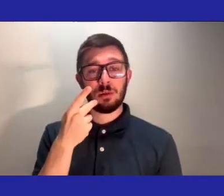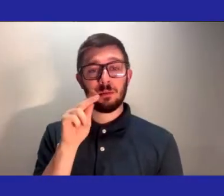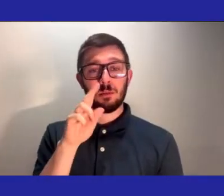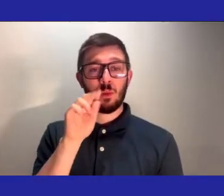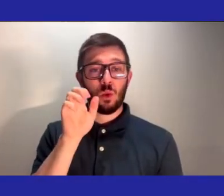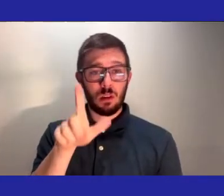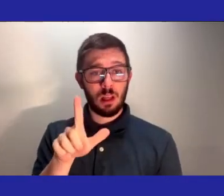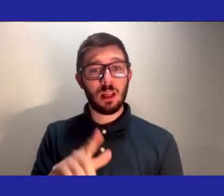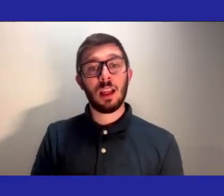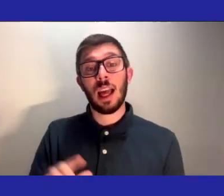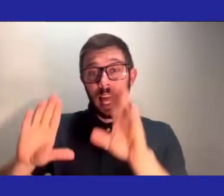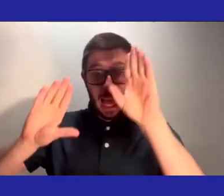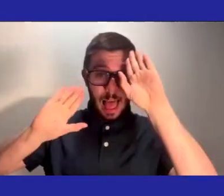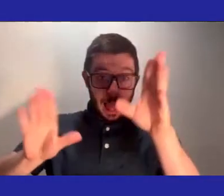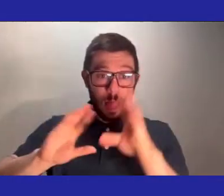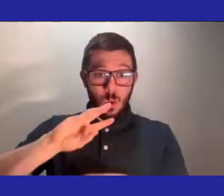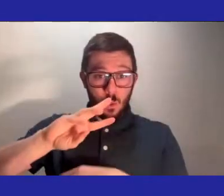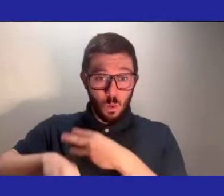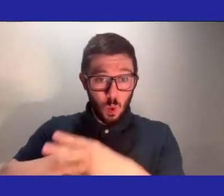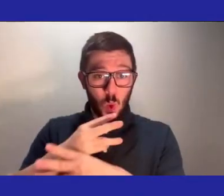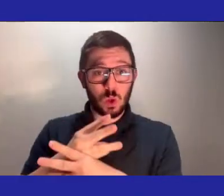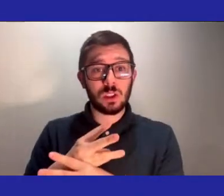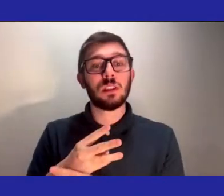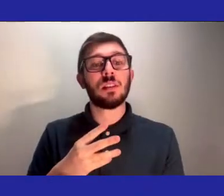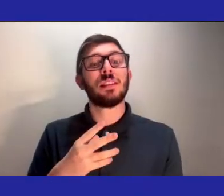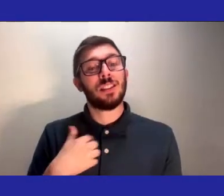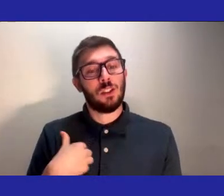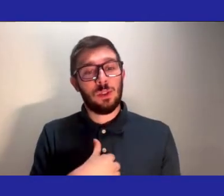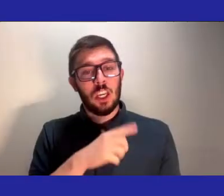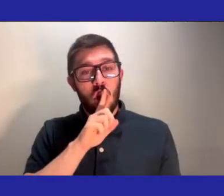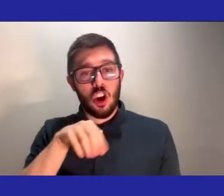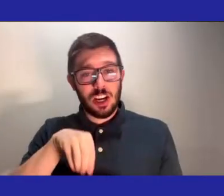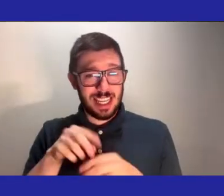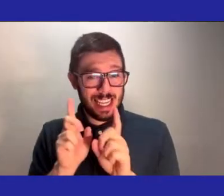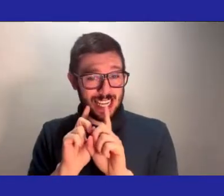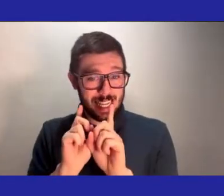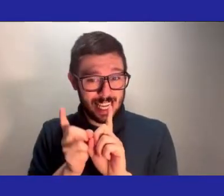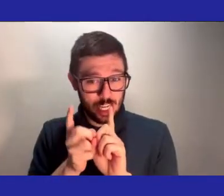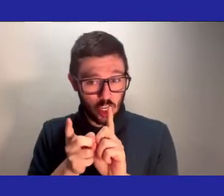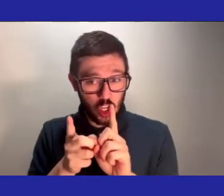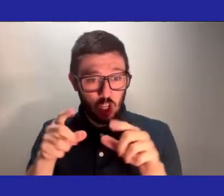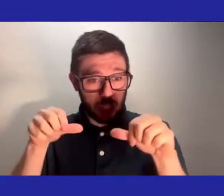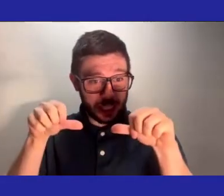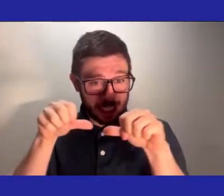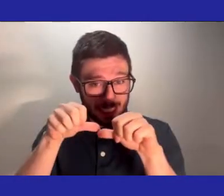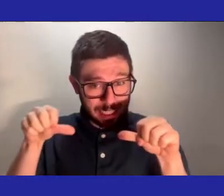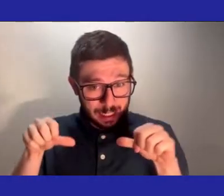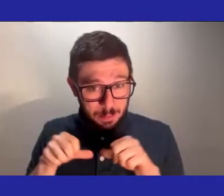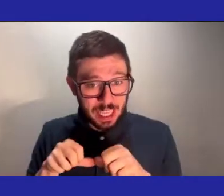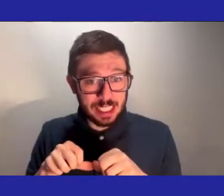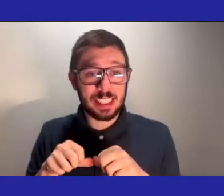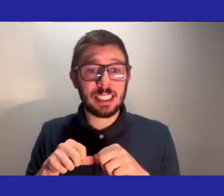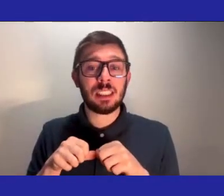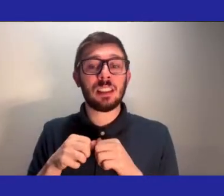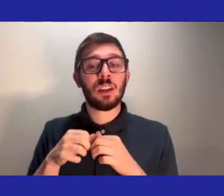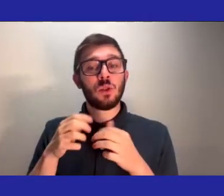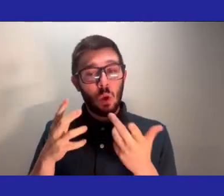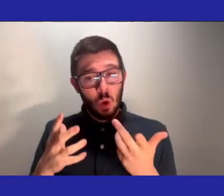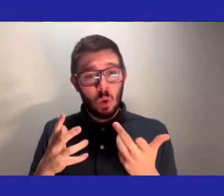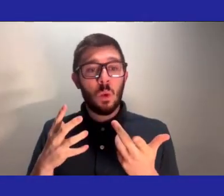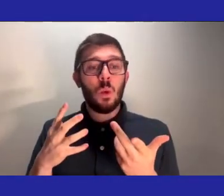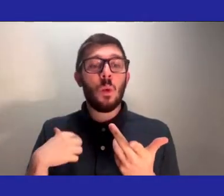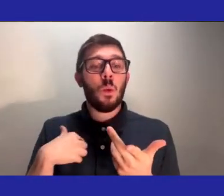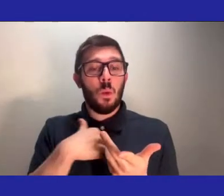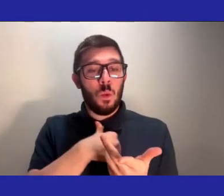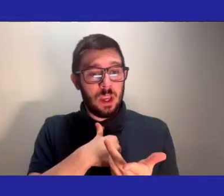areas that we are in this digital space, leveraging so we can send out messages, reminders, and you'll have the ability to, if you have an